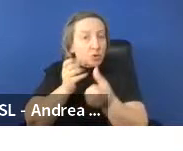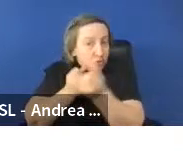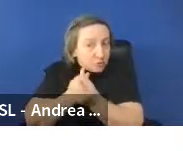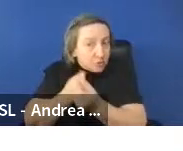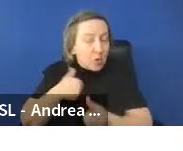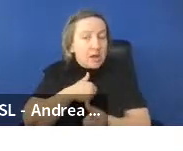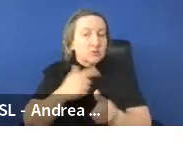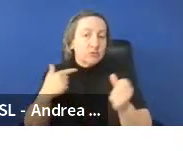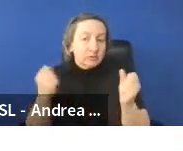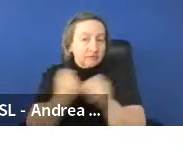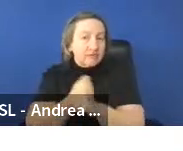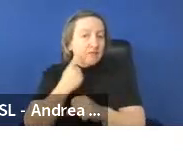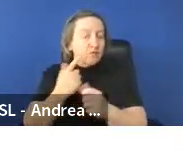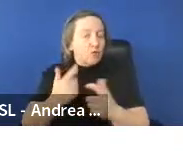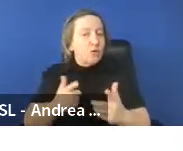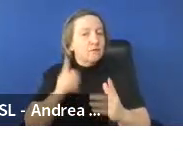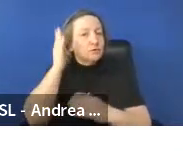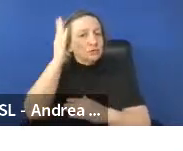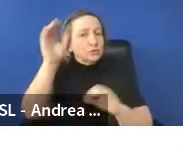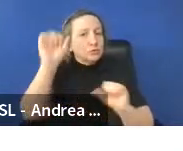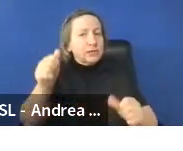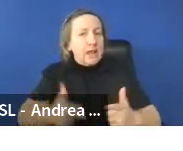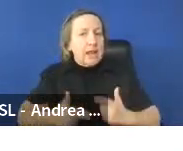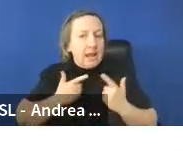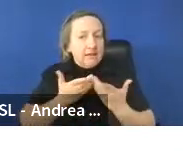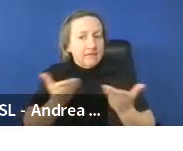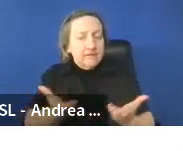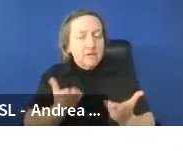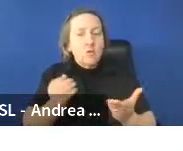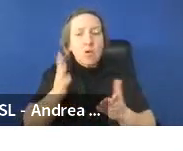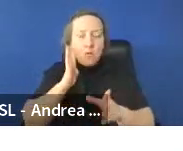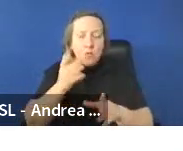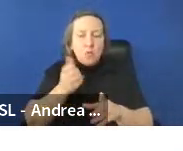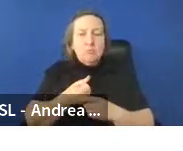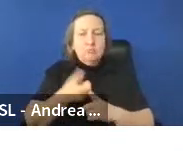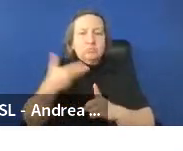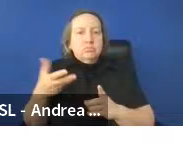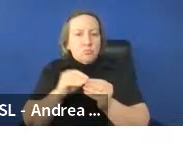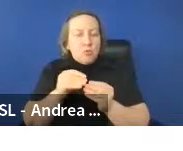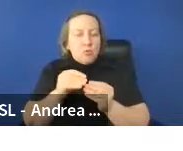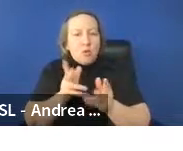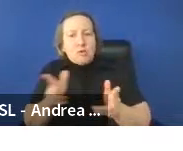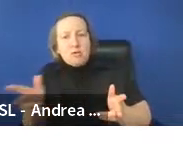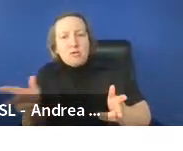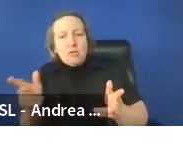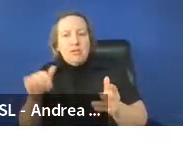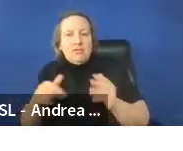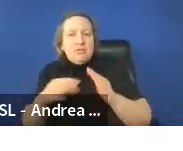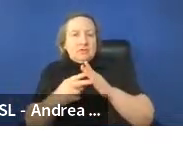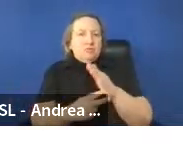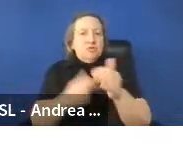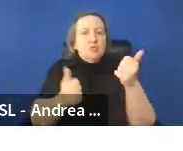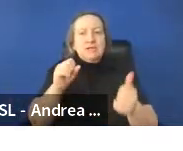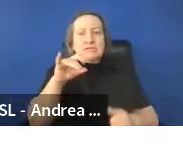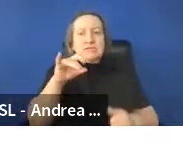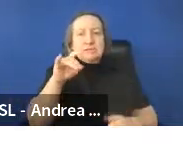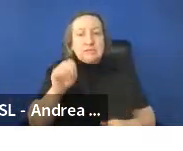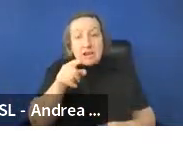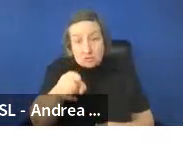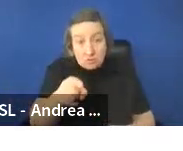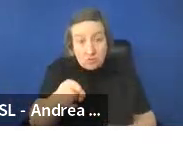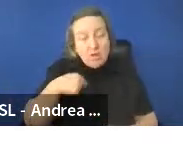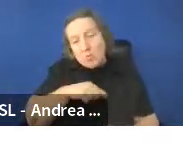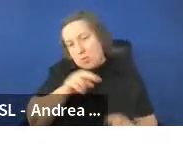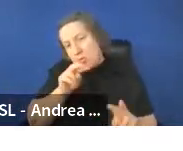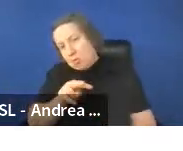as we fight for a livable future? Or are you going to expand this freeway and this bridge? Which side are you on? We'll be watching. Thank